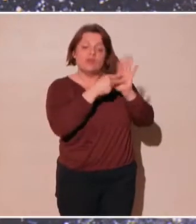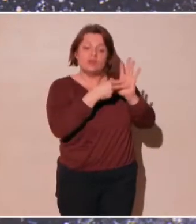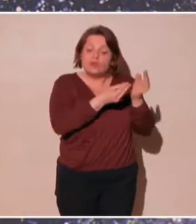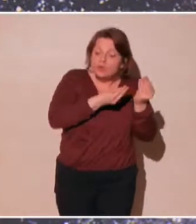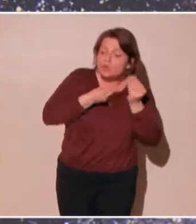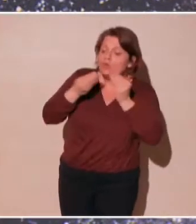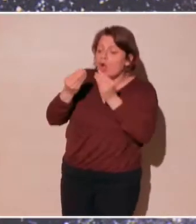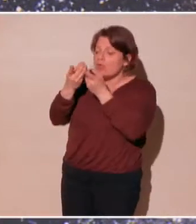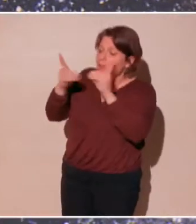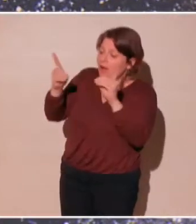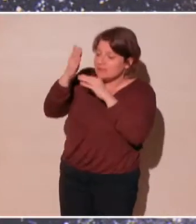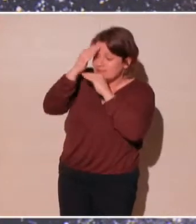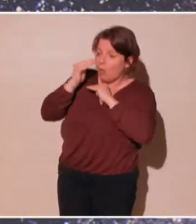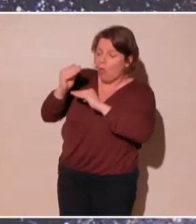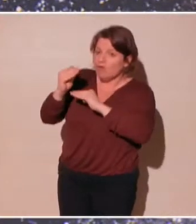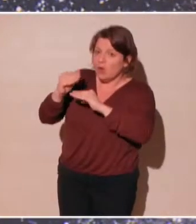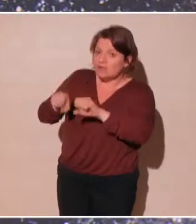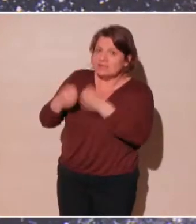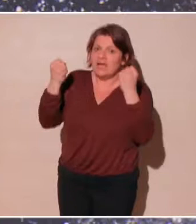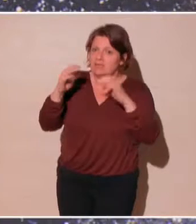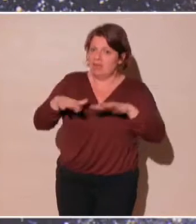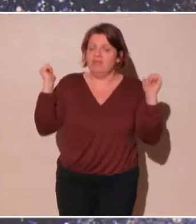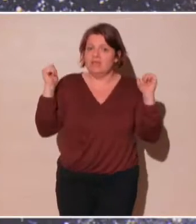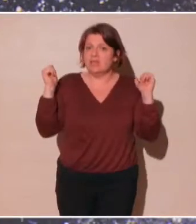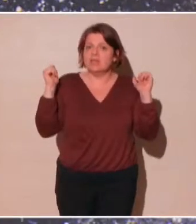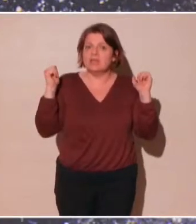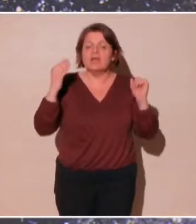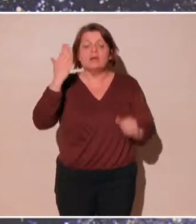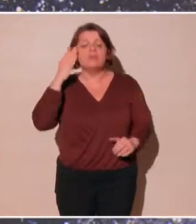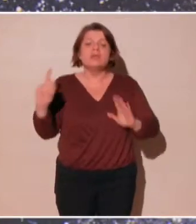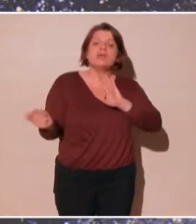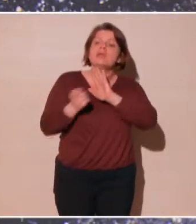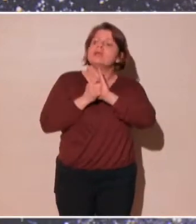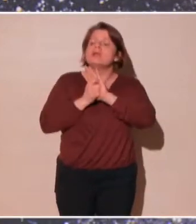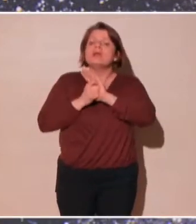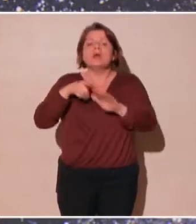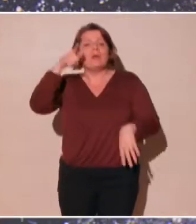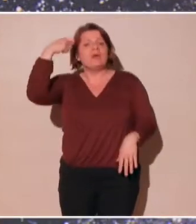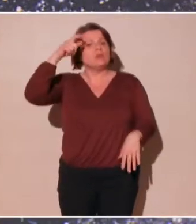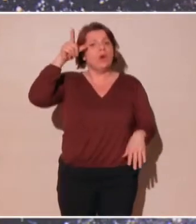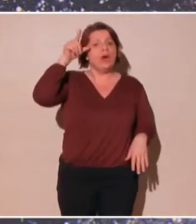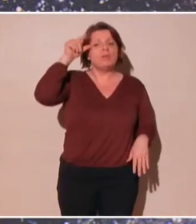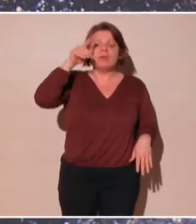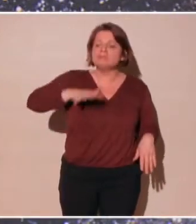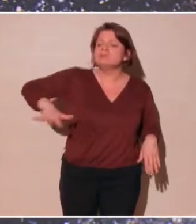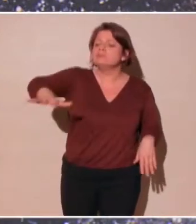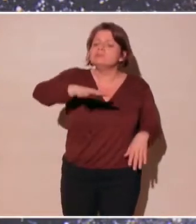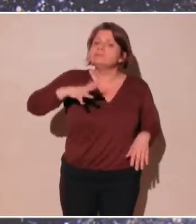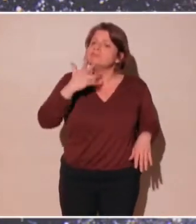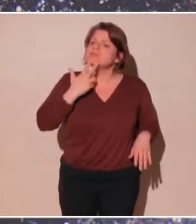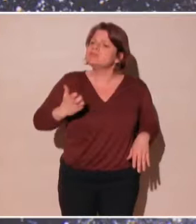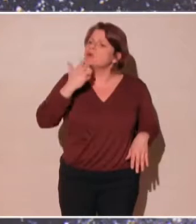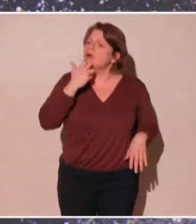with our democratic trust and our trust in our democracy. Because if the day comes that a president of the republic